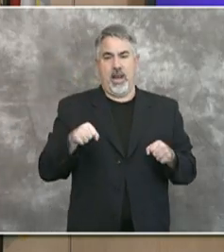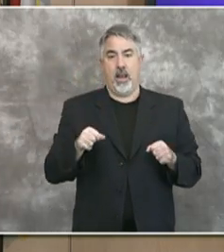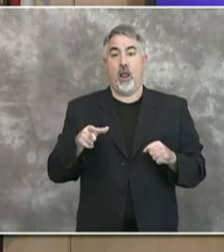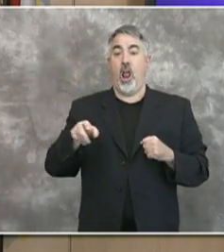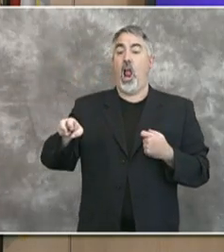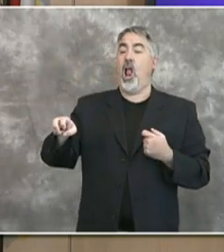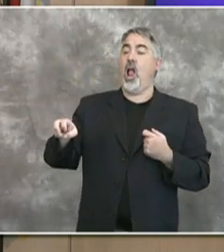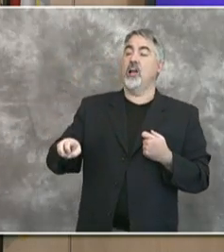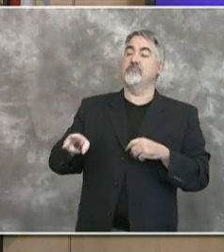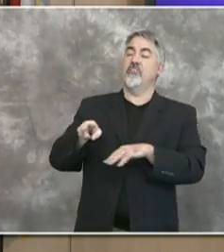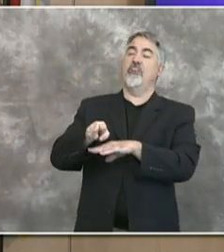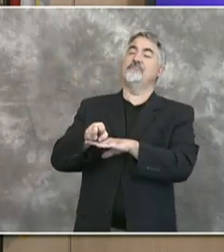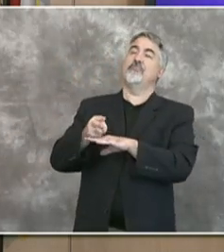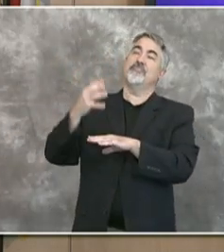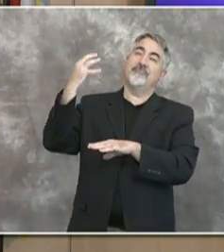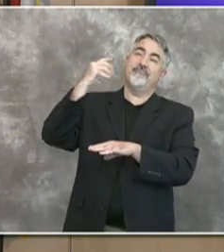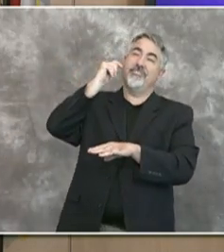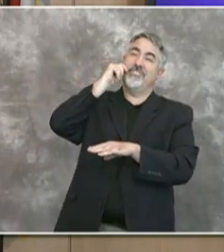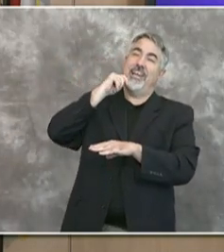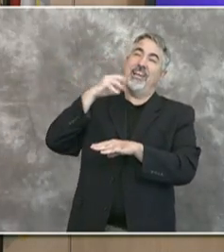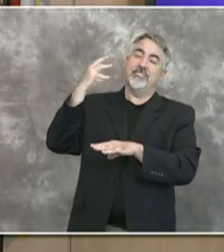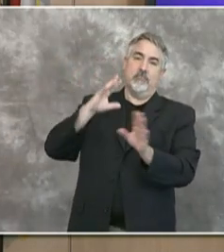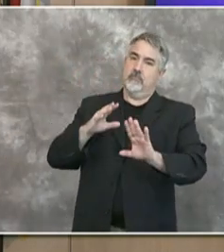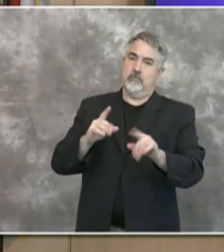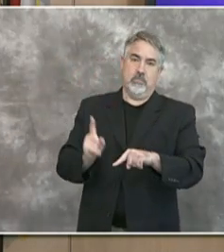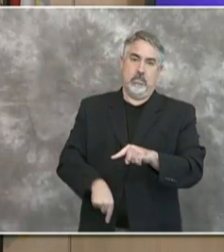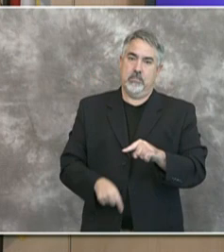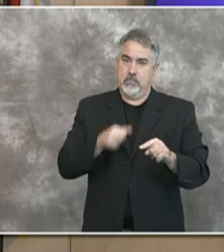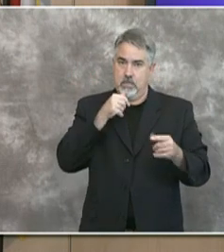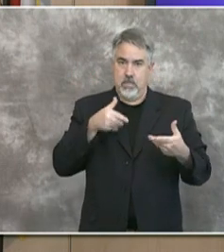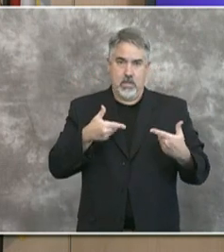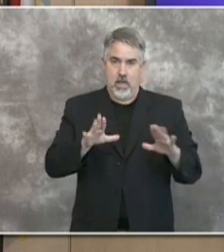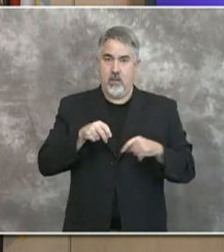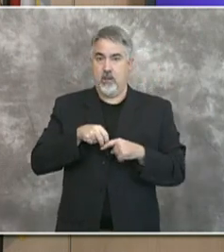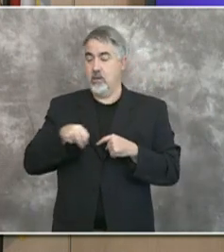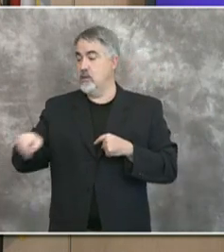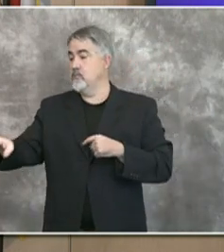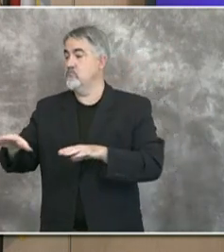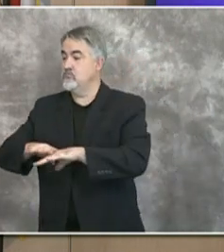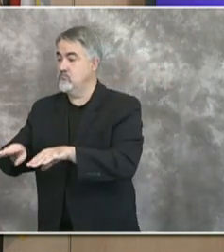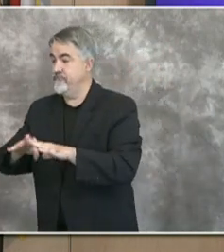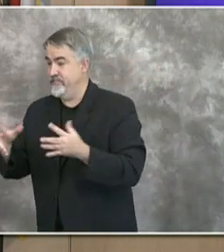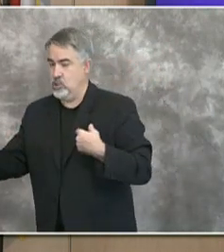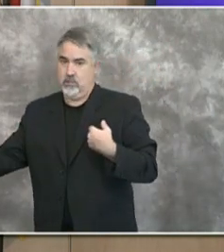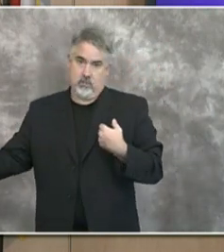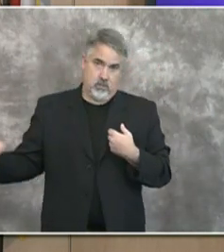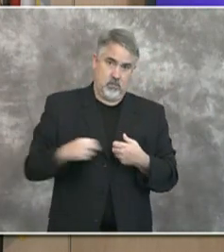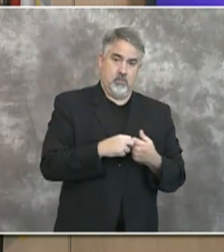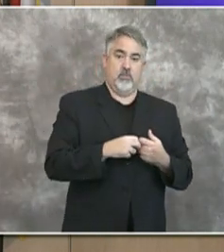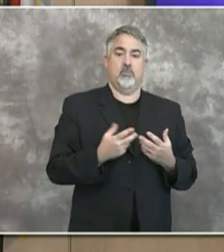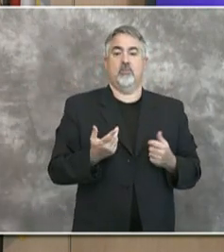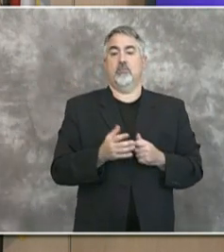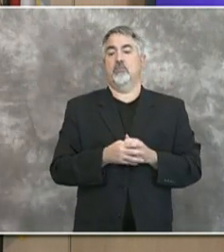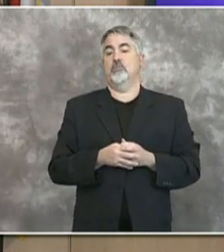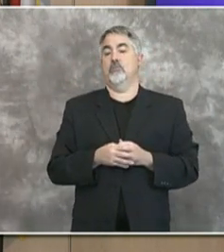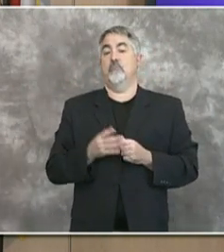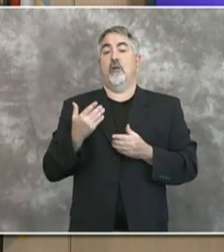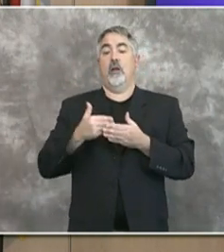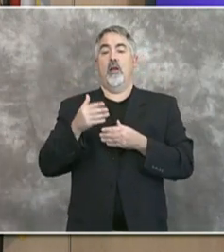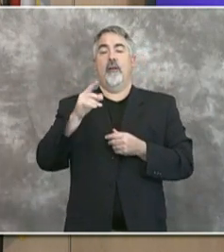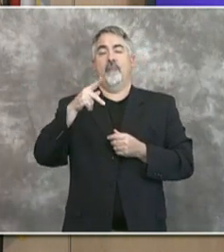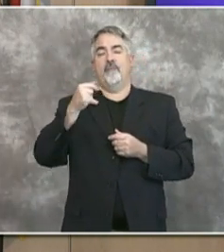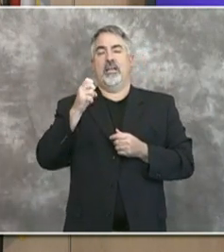group activities. These are things that can be considered in Phase 2, but initially it will be limited to simply